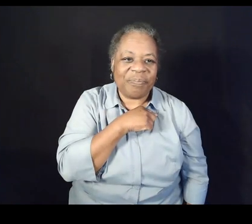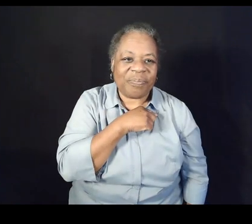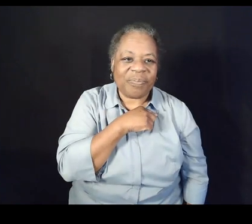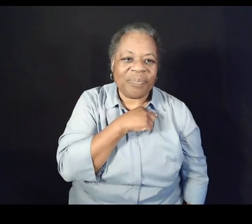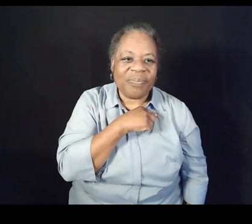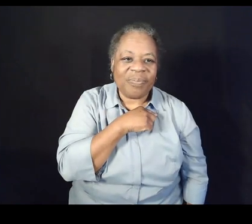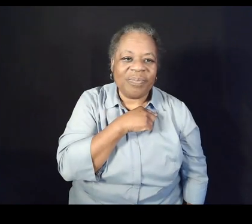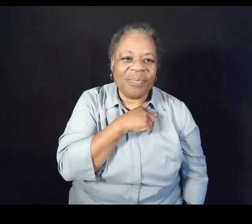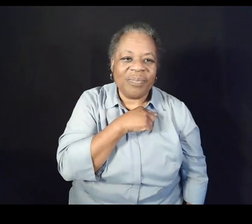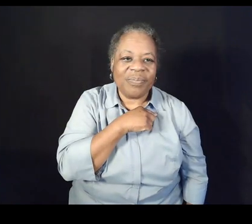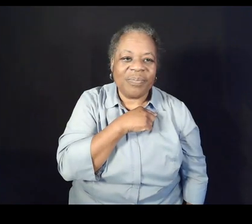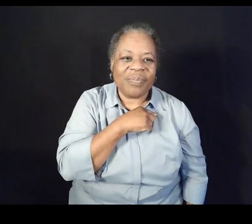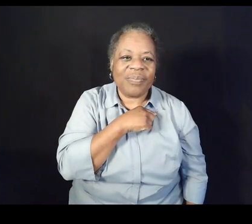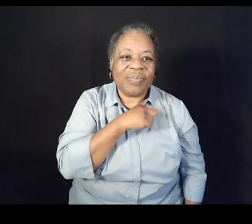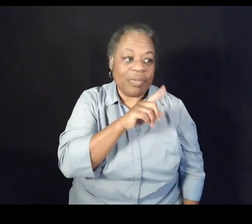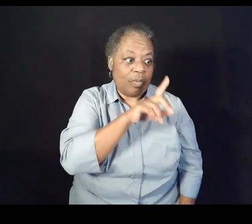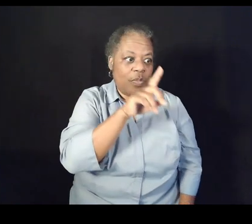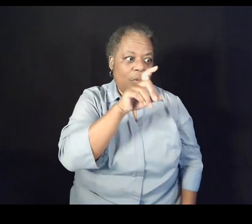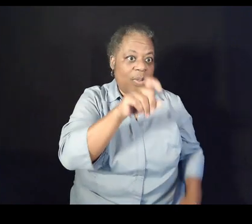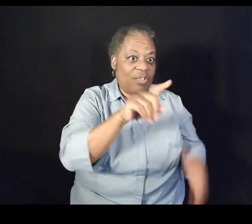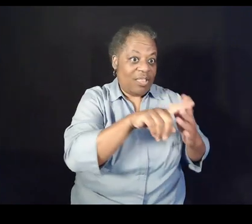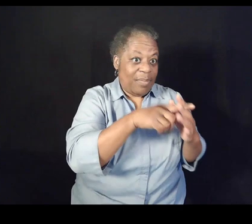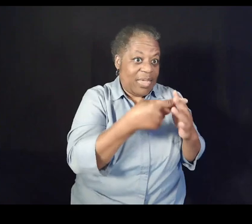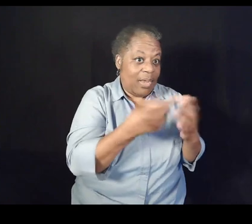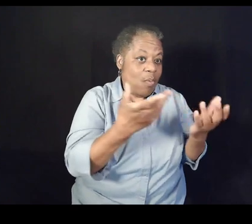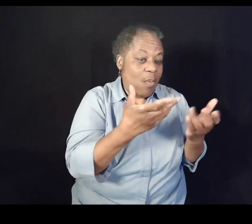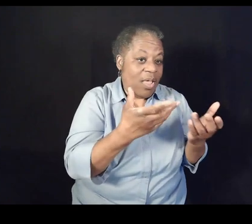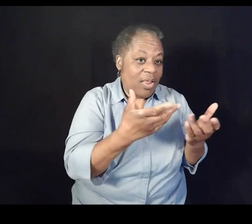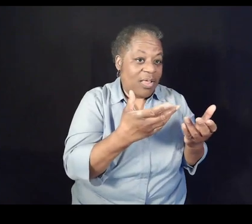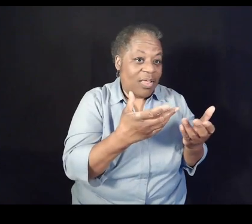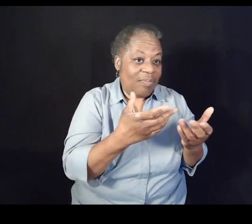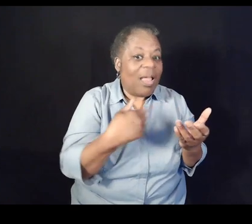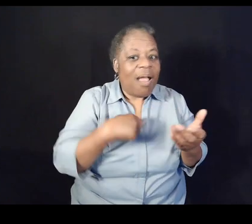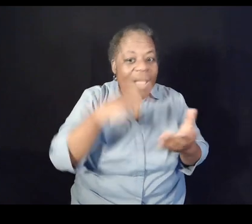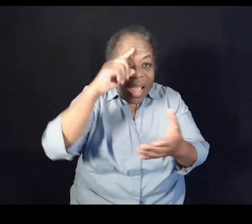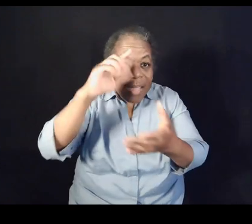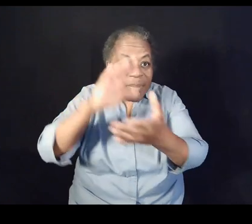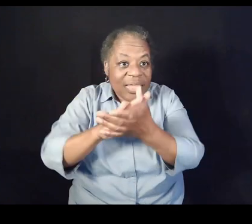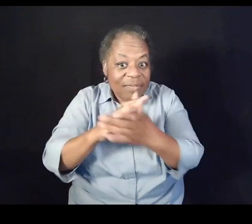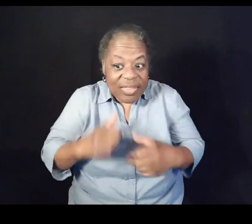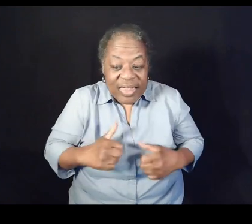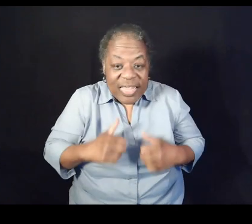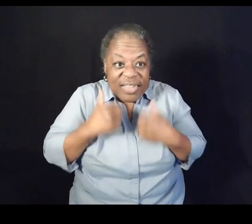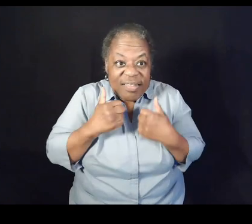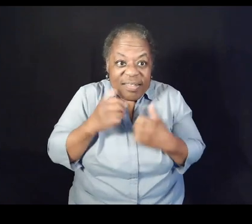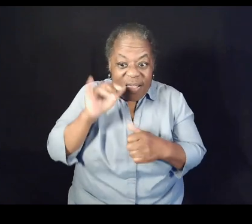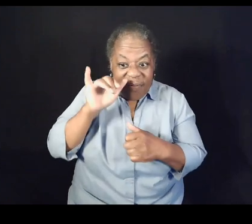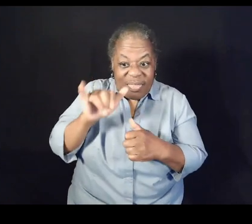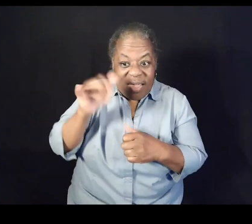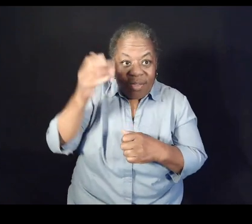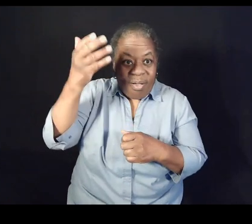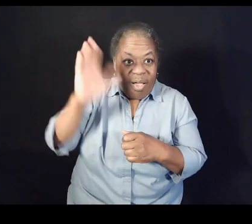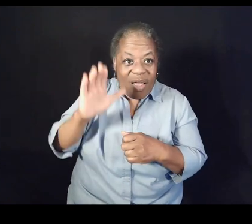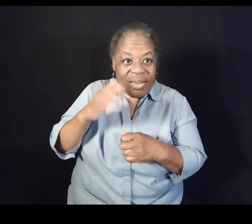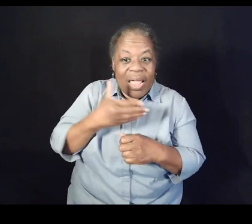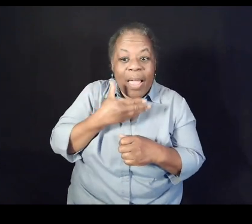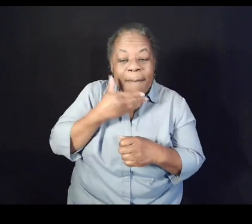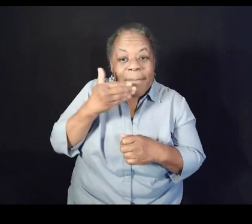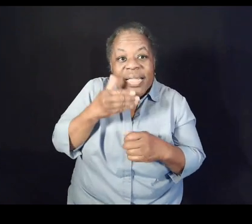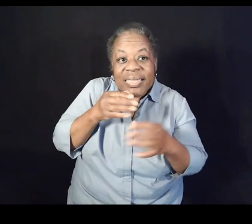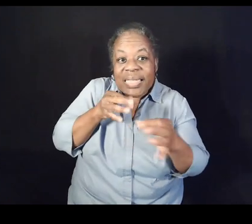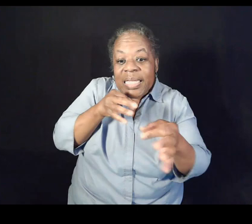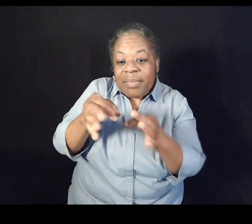And to answer the question we raised at the beginning, I believe the existence of that God best explains the